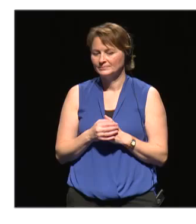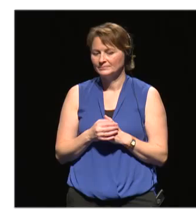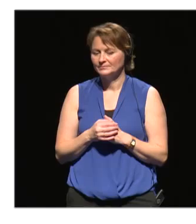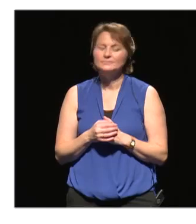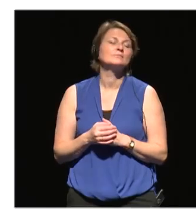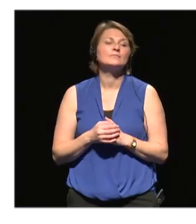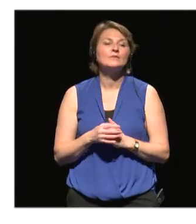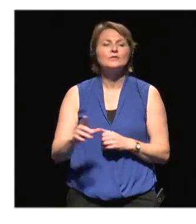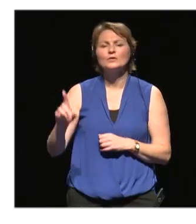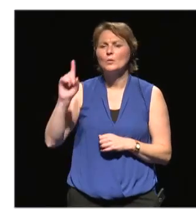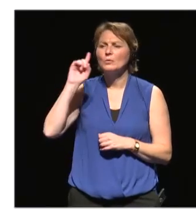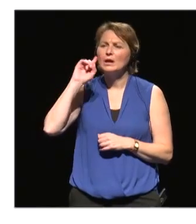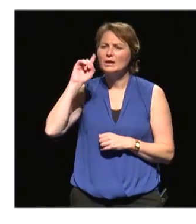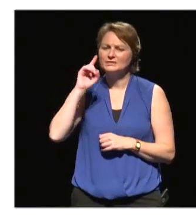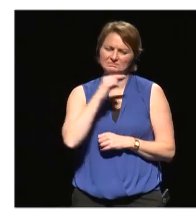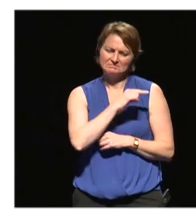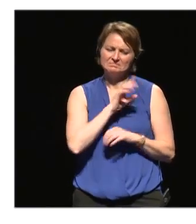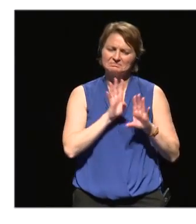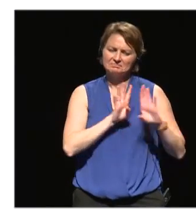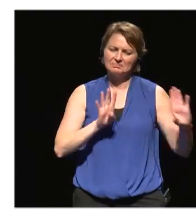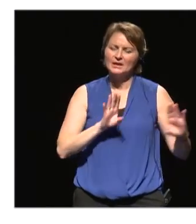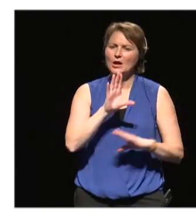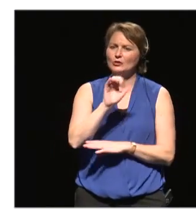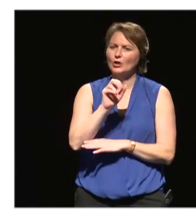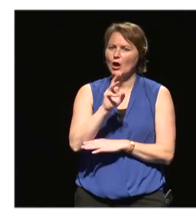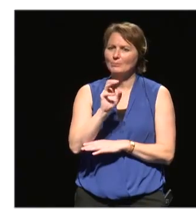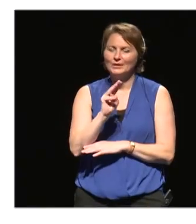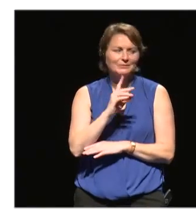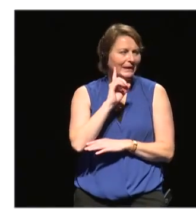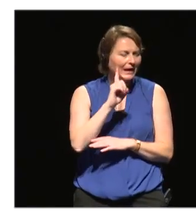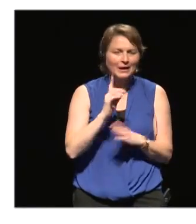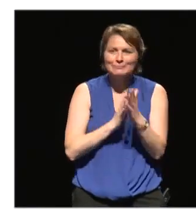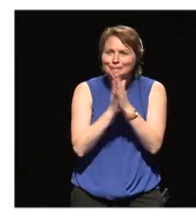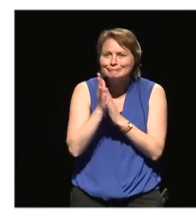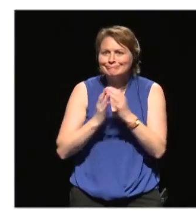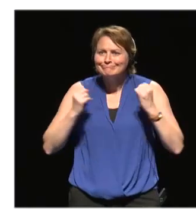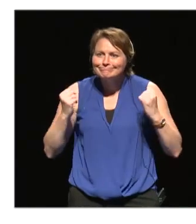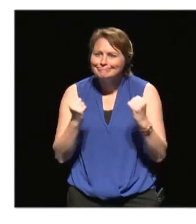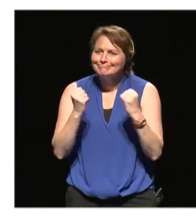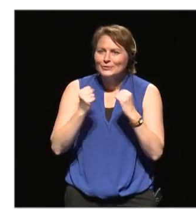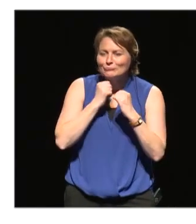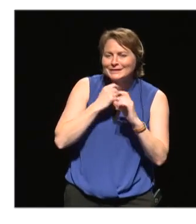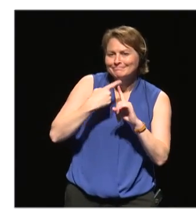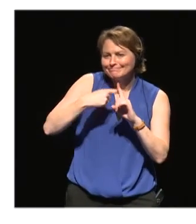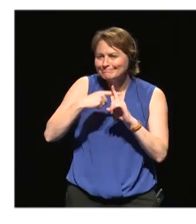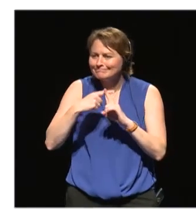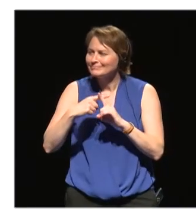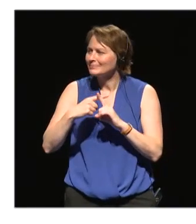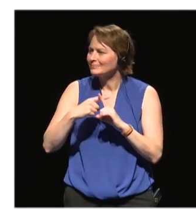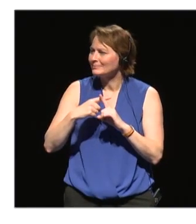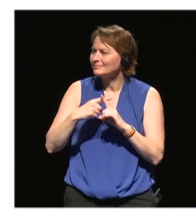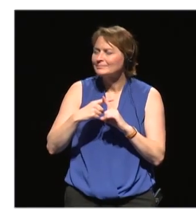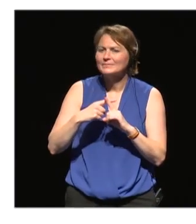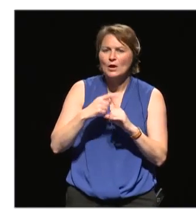When we listen to Carmen, for example, what we hear is enthusiasm, is willingness to help. With a microphone, please,